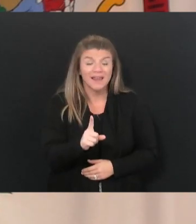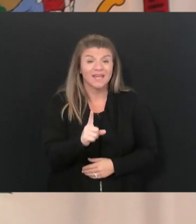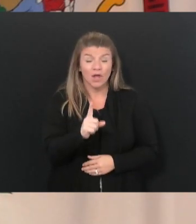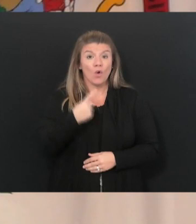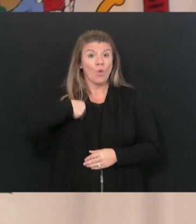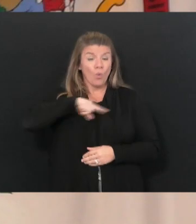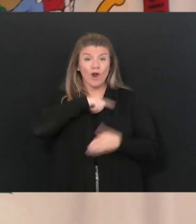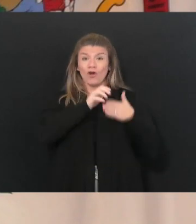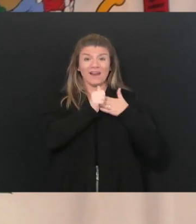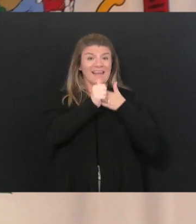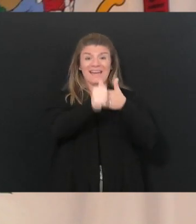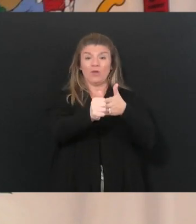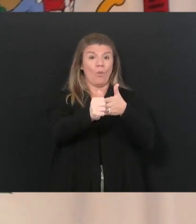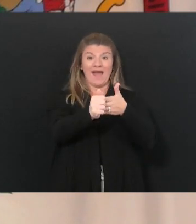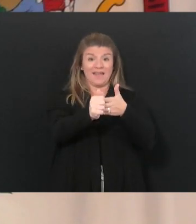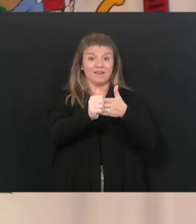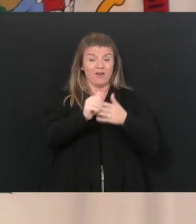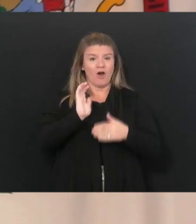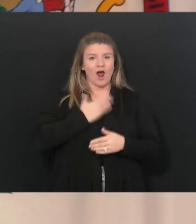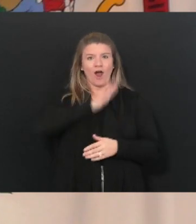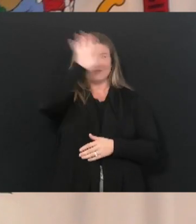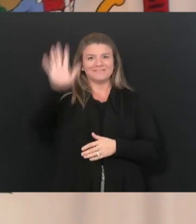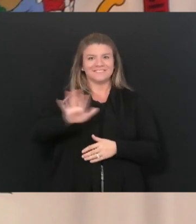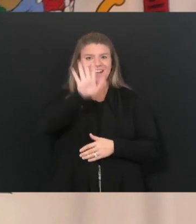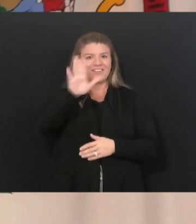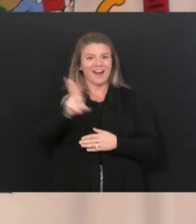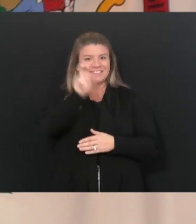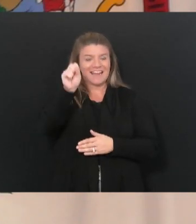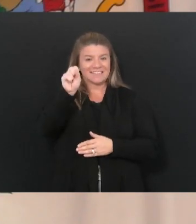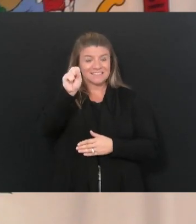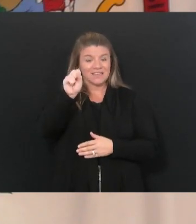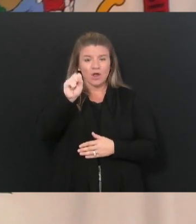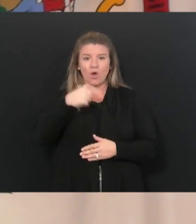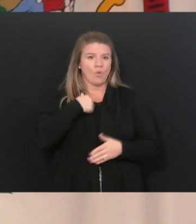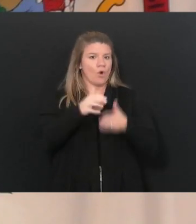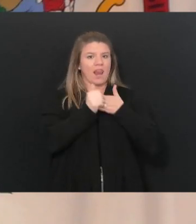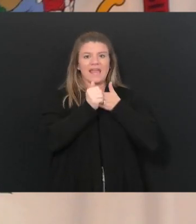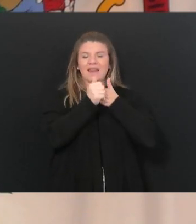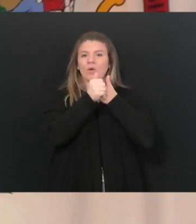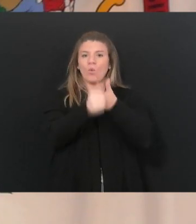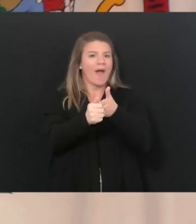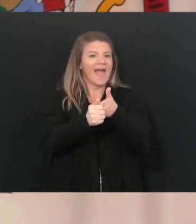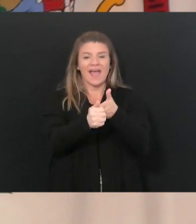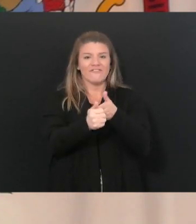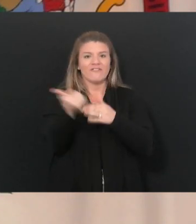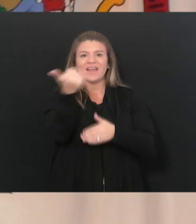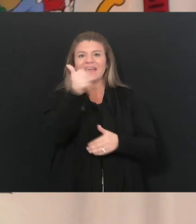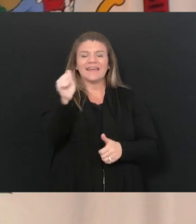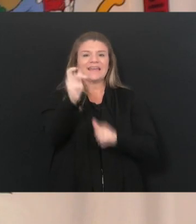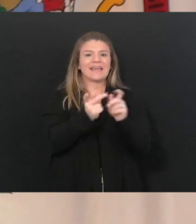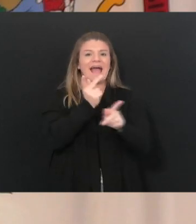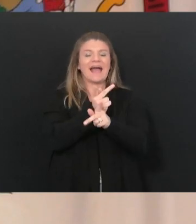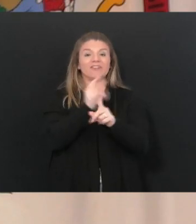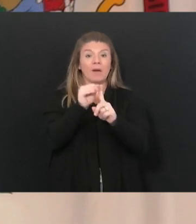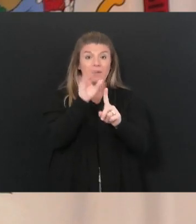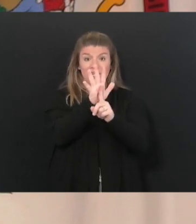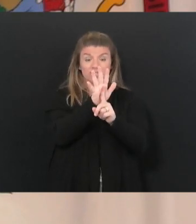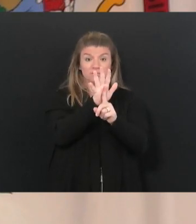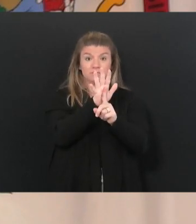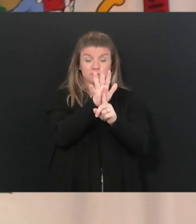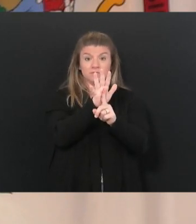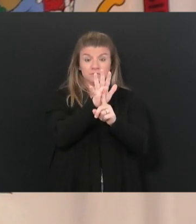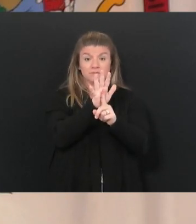the way east of the Mississippi River, surely leading the way from the standpoint of any kind of populace at